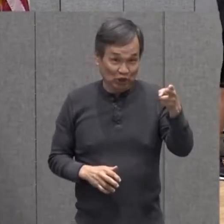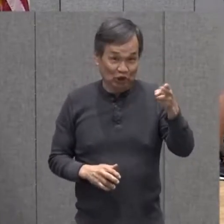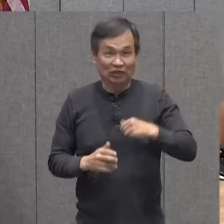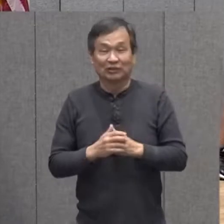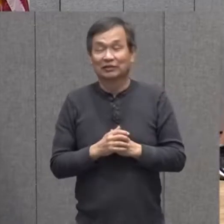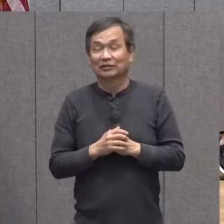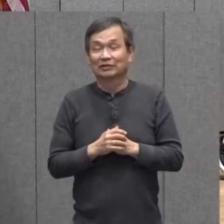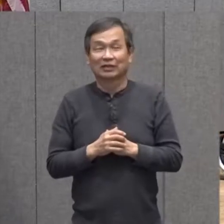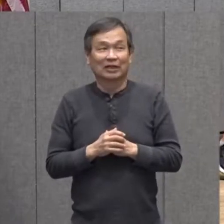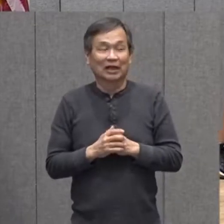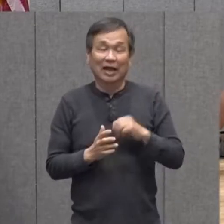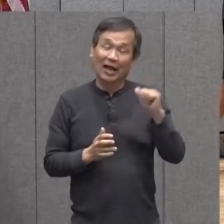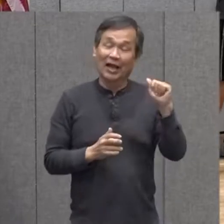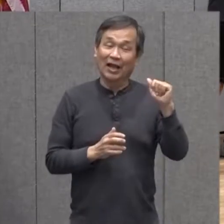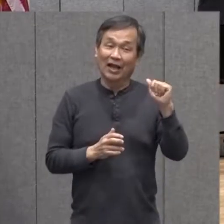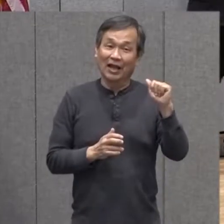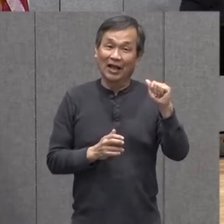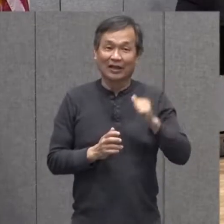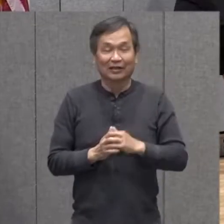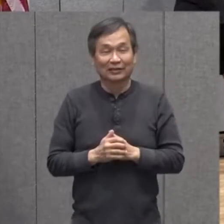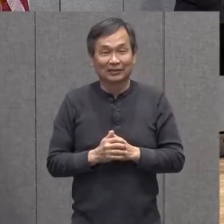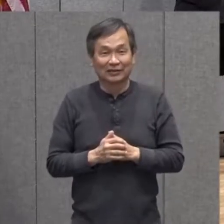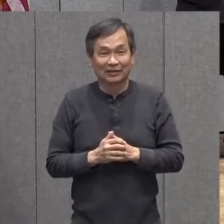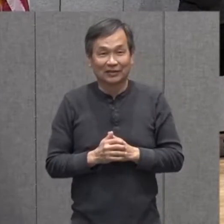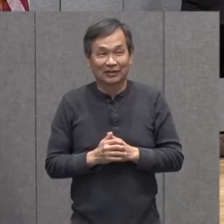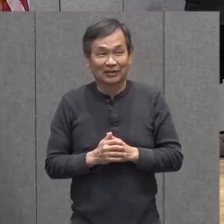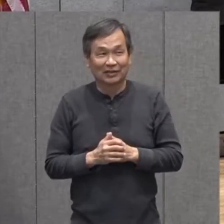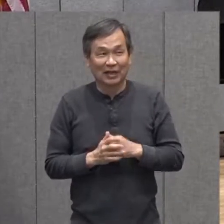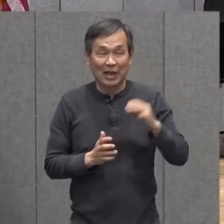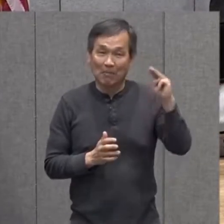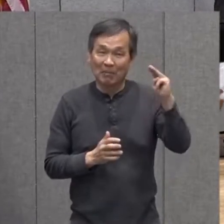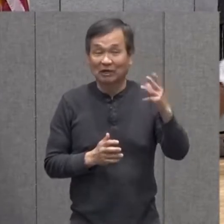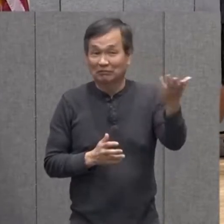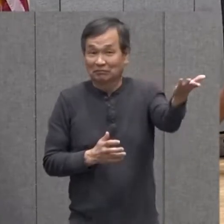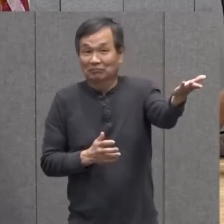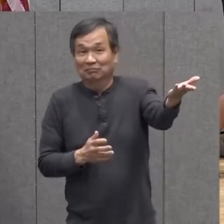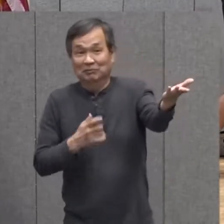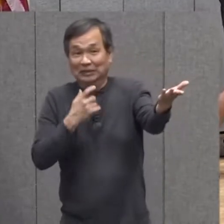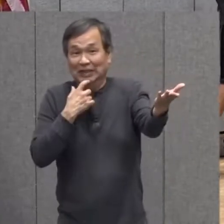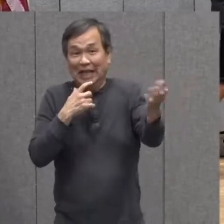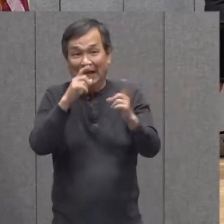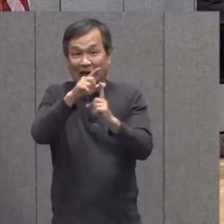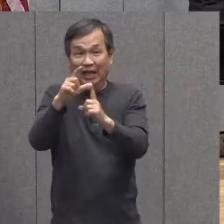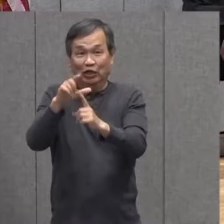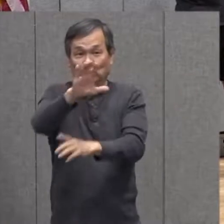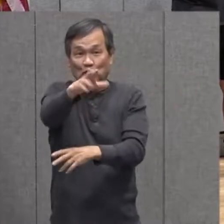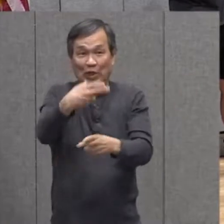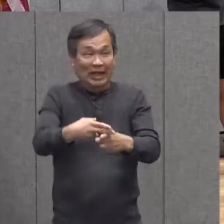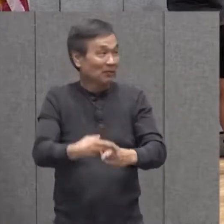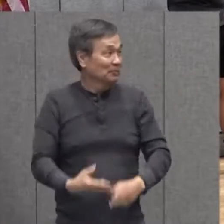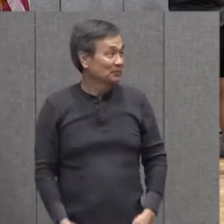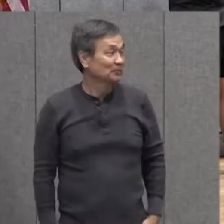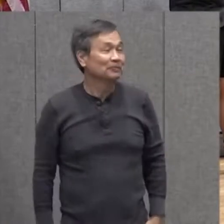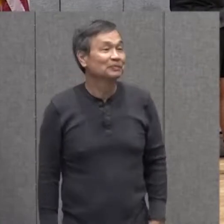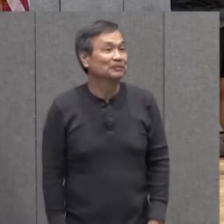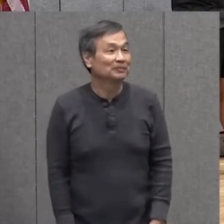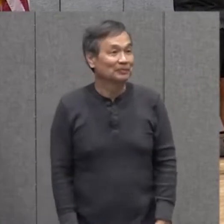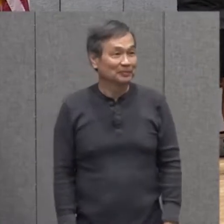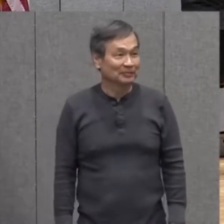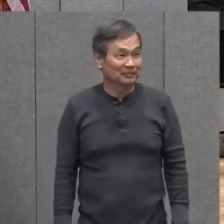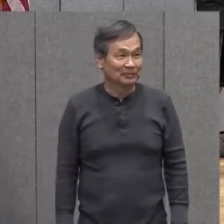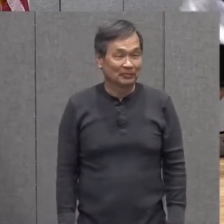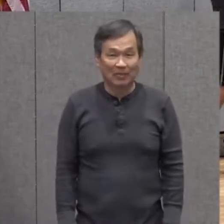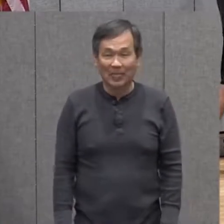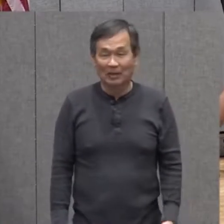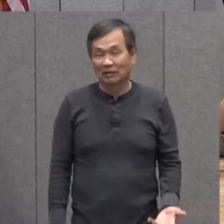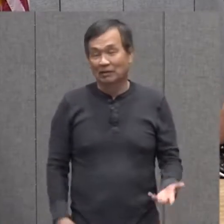H, A, A, M. M. Deletrea tu nombre cada vez que ganes la bolsa. You